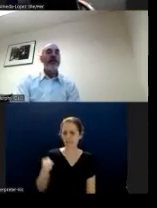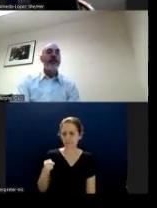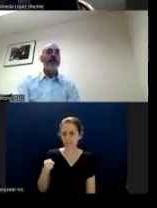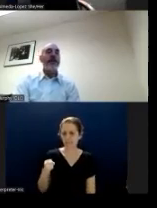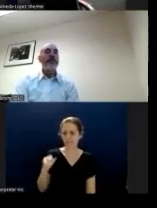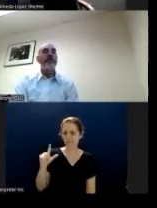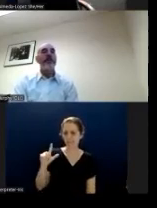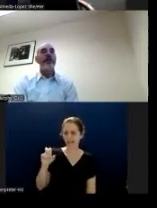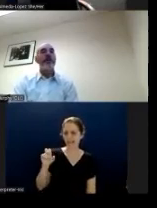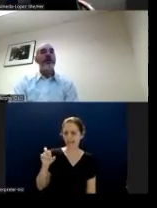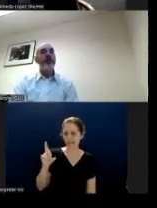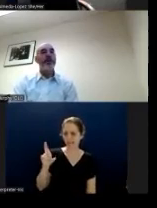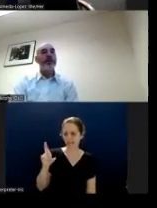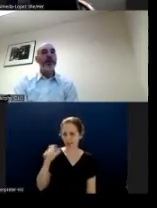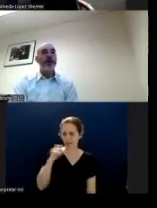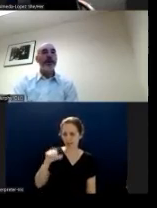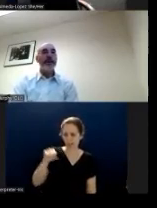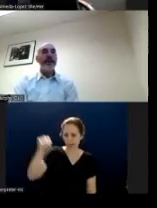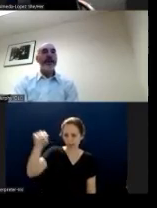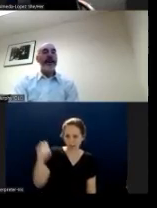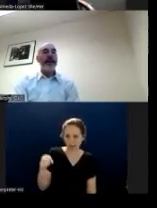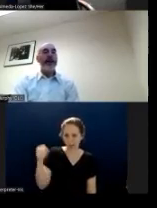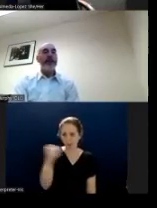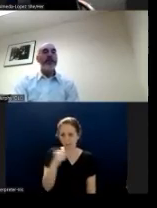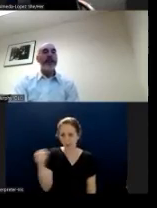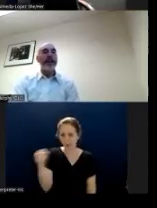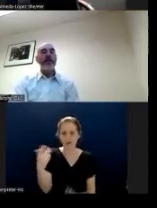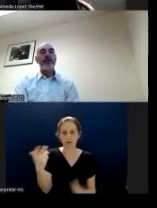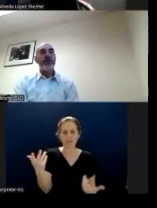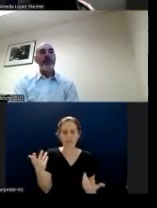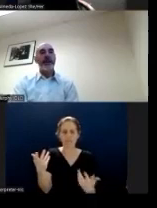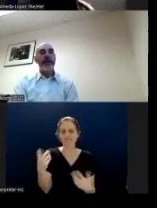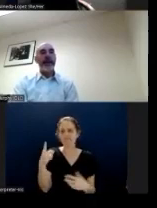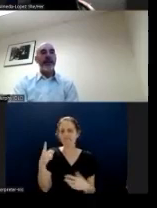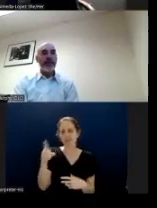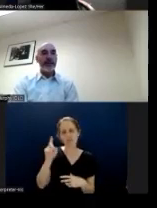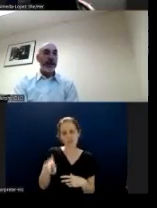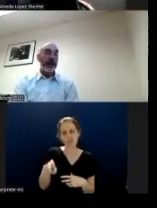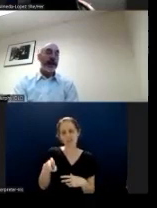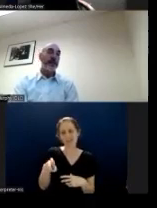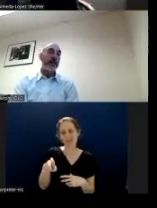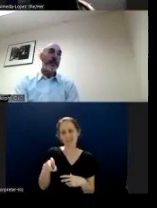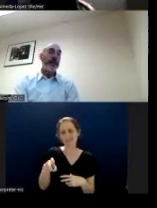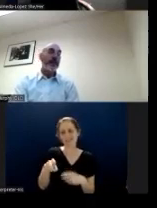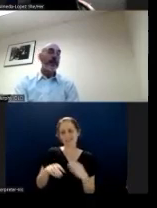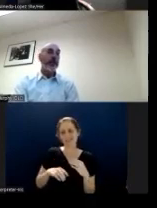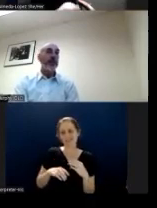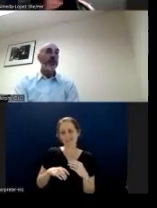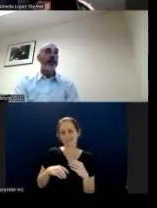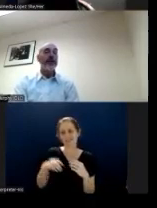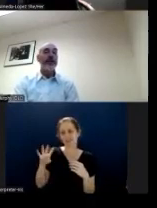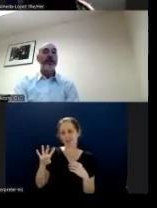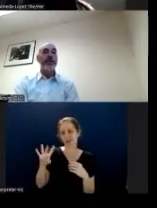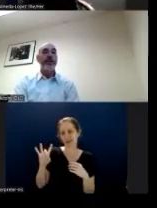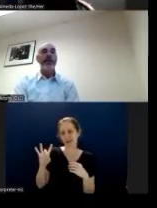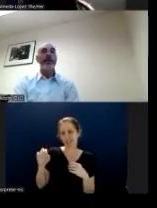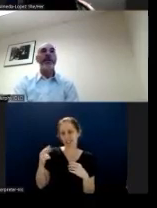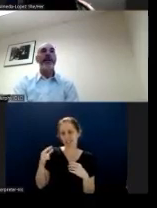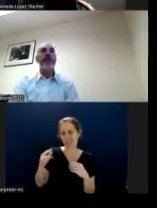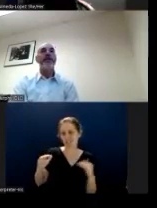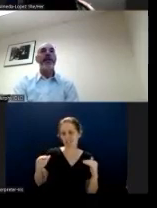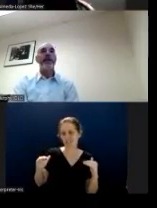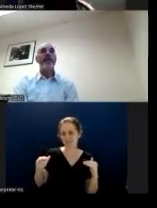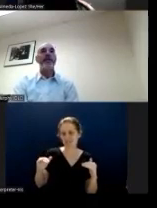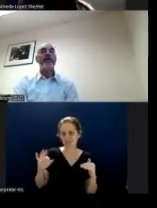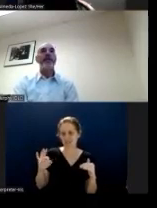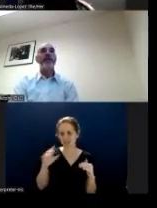have to maneuver in order to vote. And those should be at least 48 inches off of the floor as well, if you do happen to